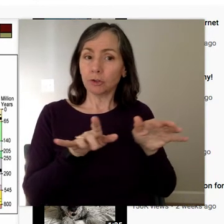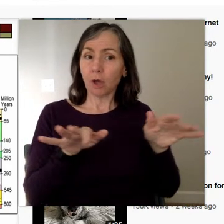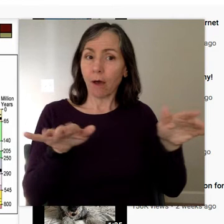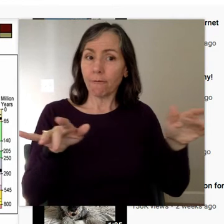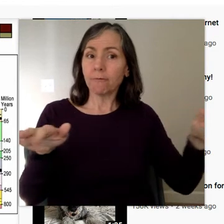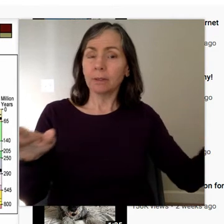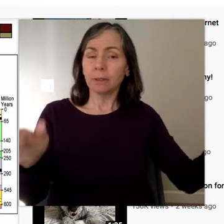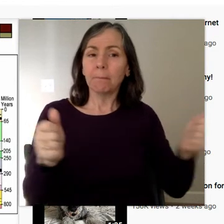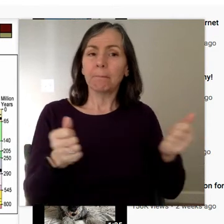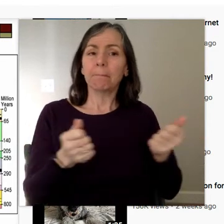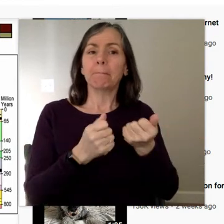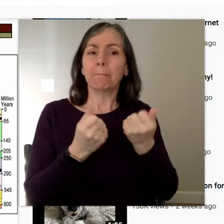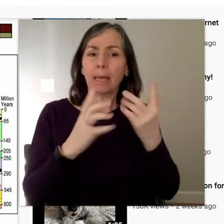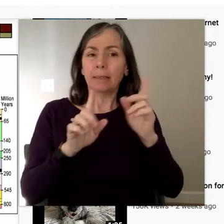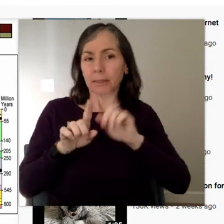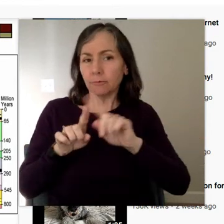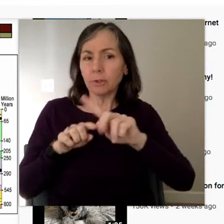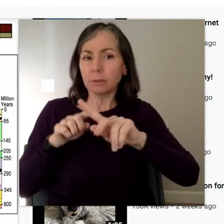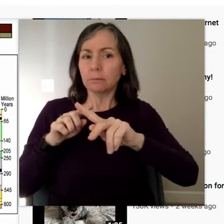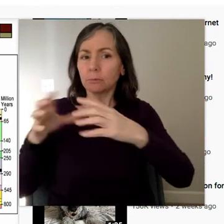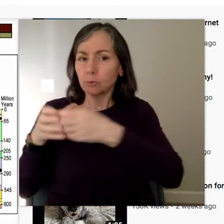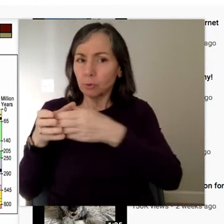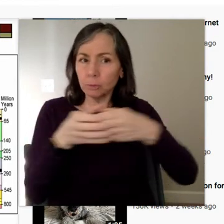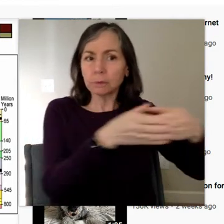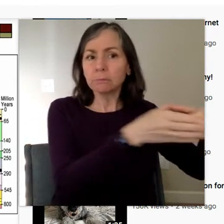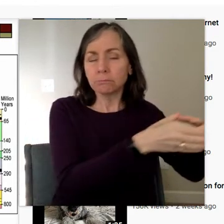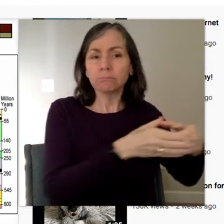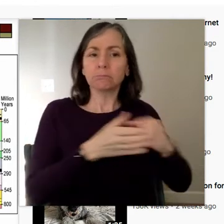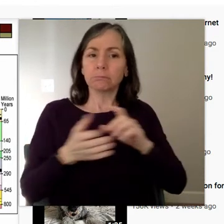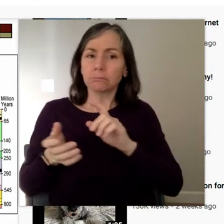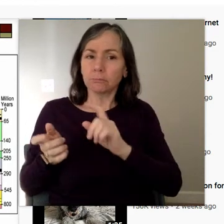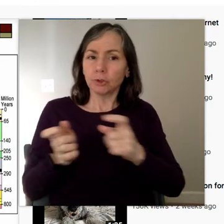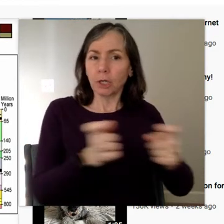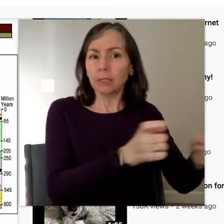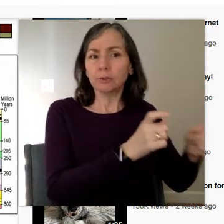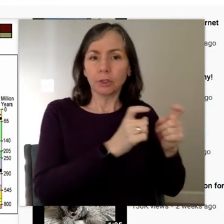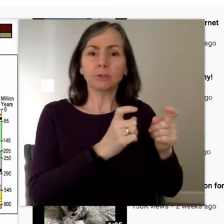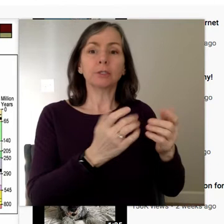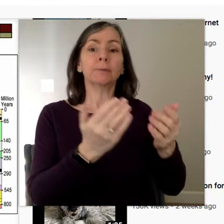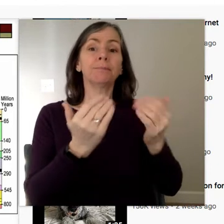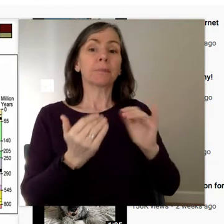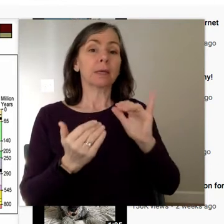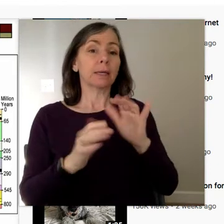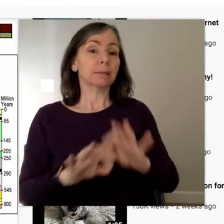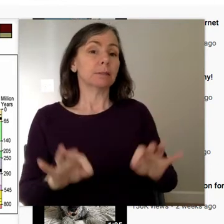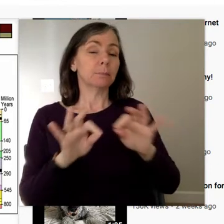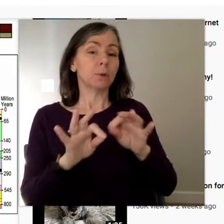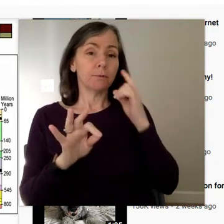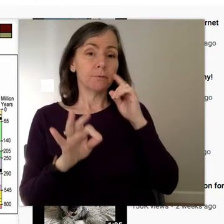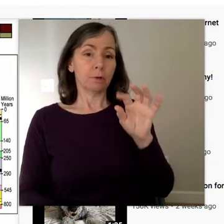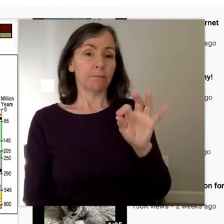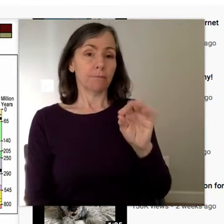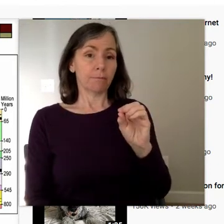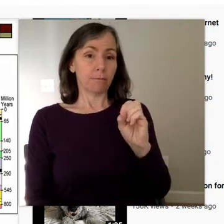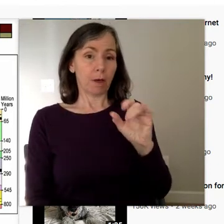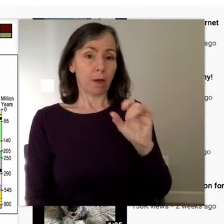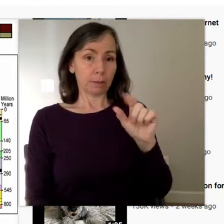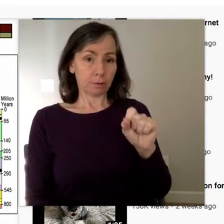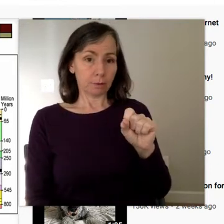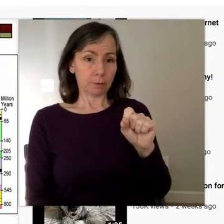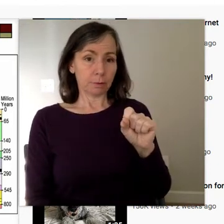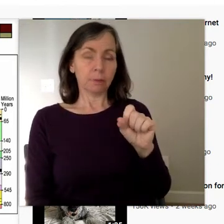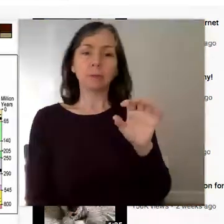So here is description, and here is significance for fossils. What fossils are is something that used to live a long time